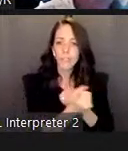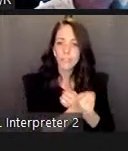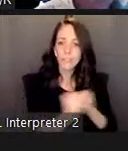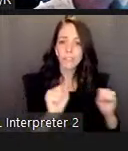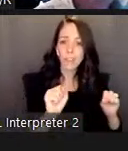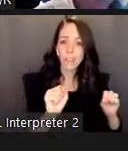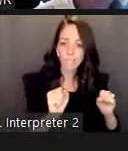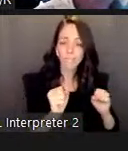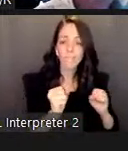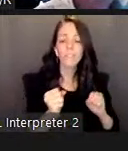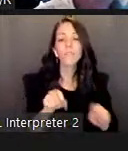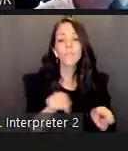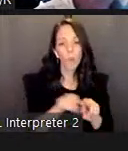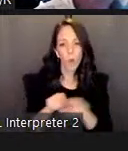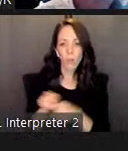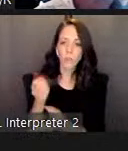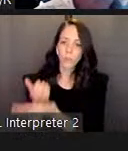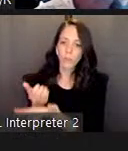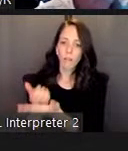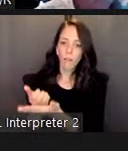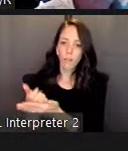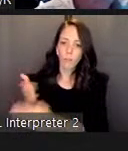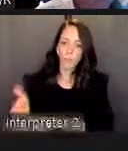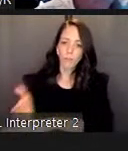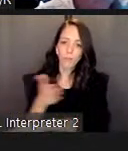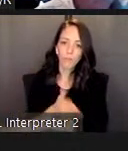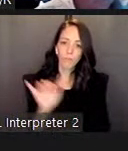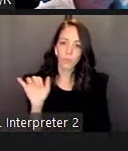recovery. Next slide, please.